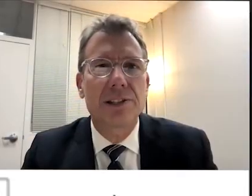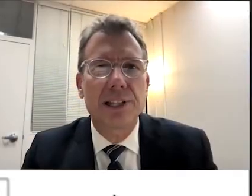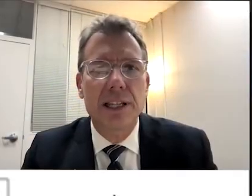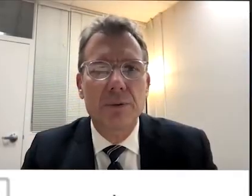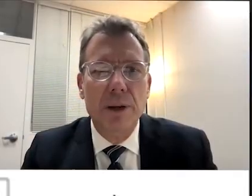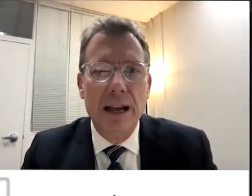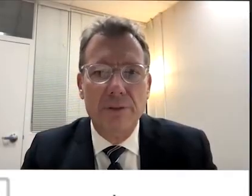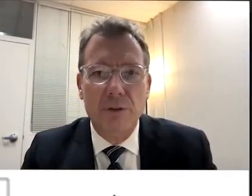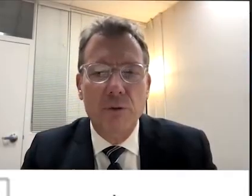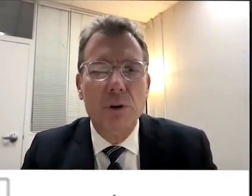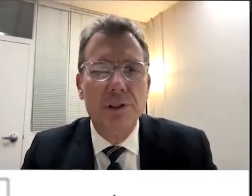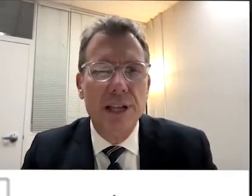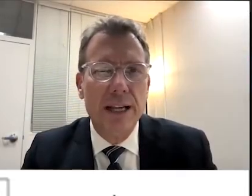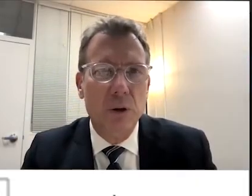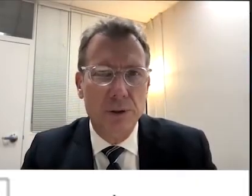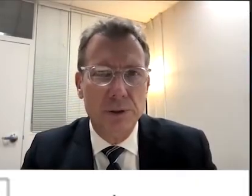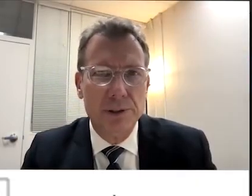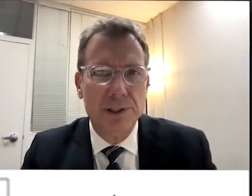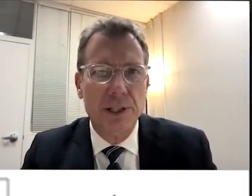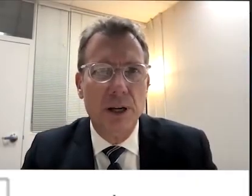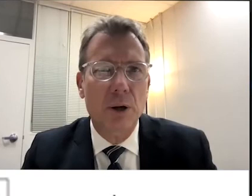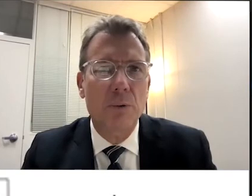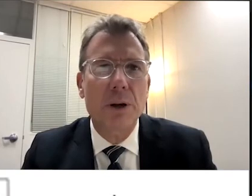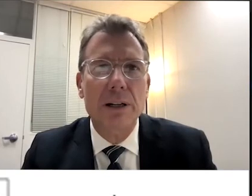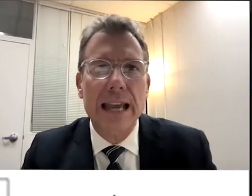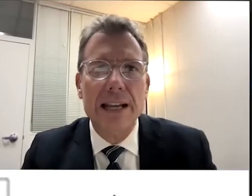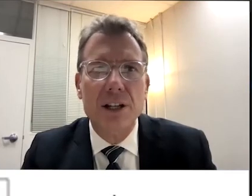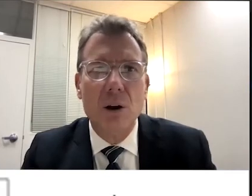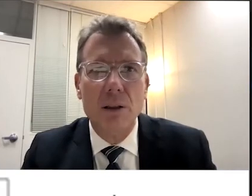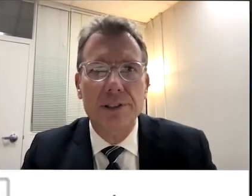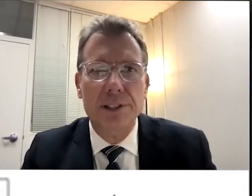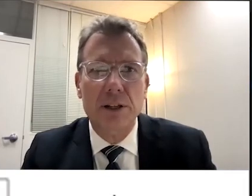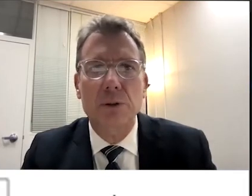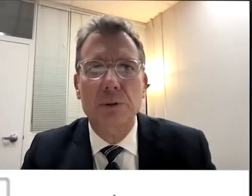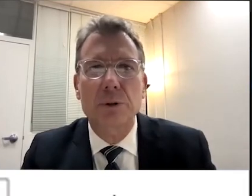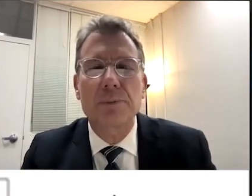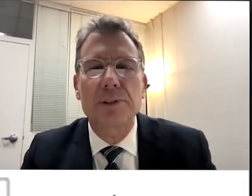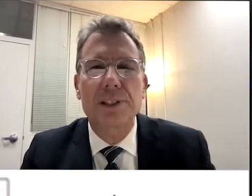As you can see, we have our 4 stakeholders. We are engaging